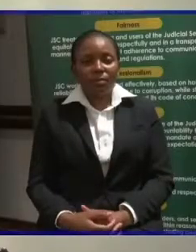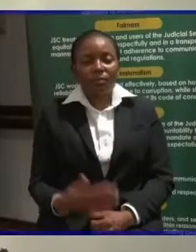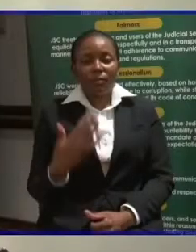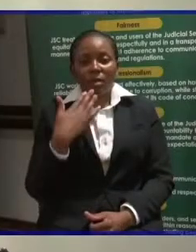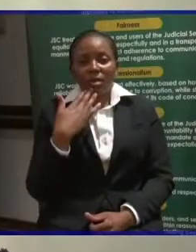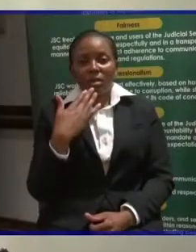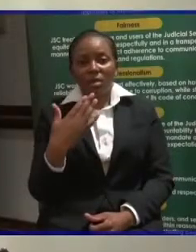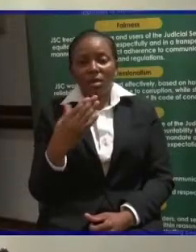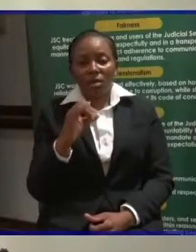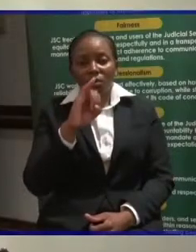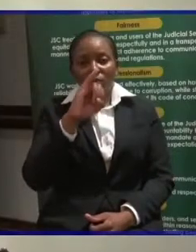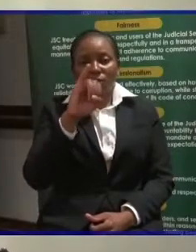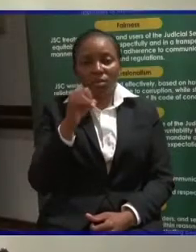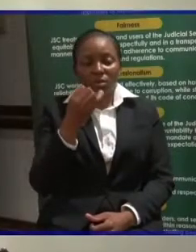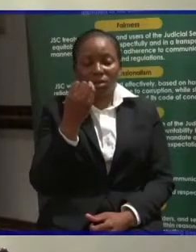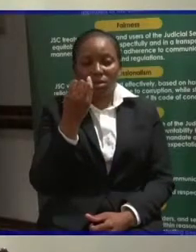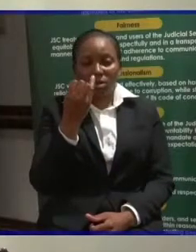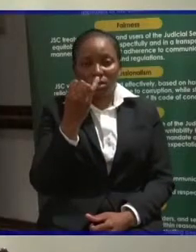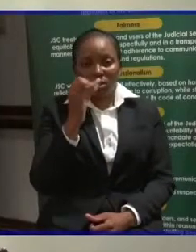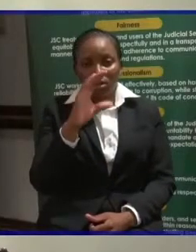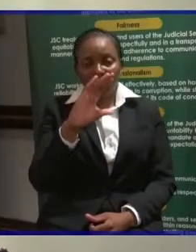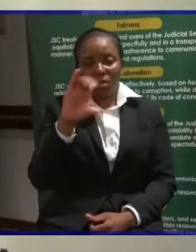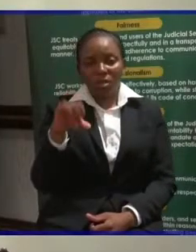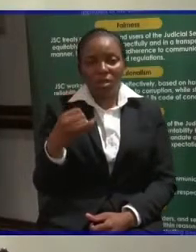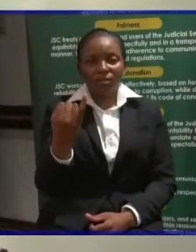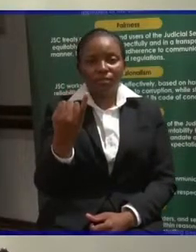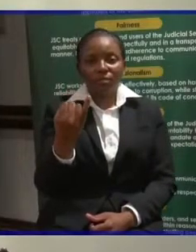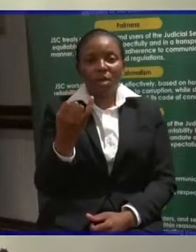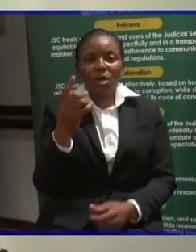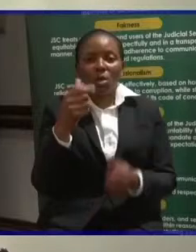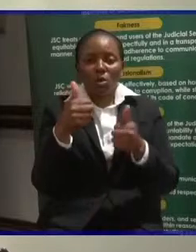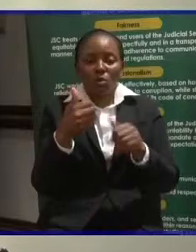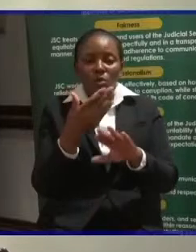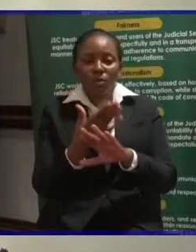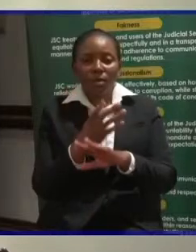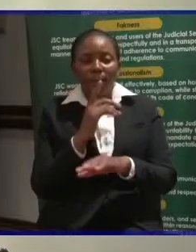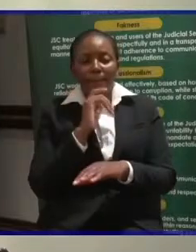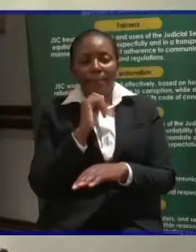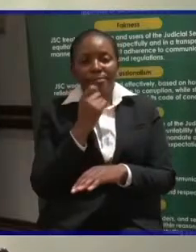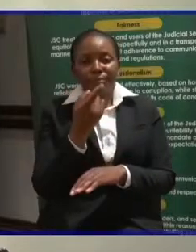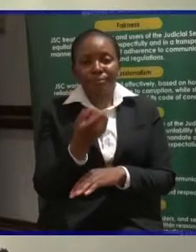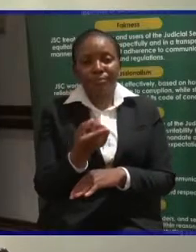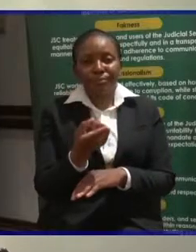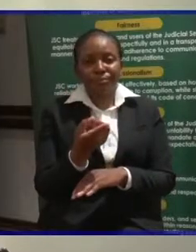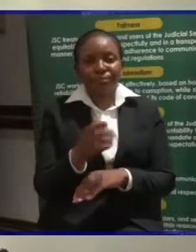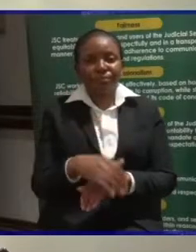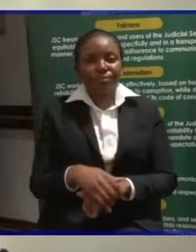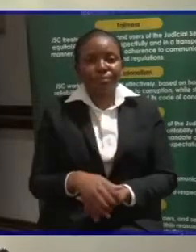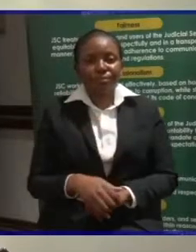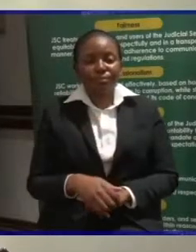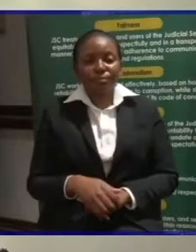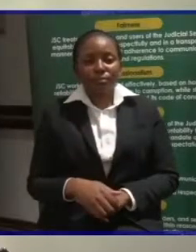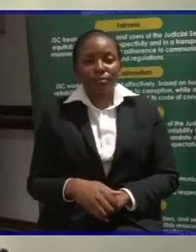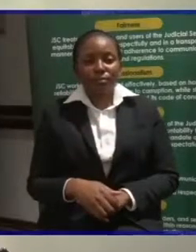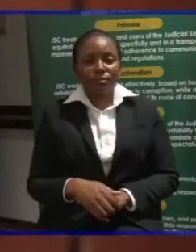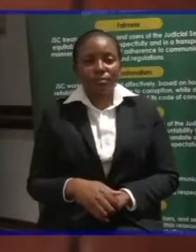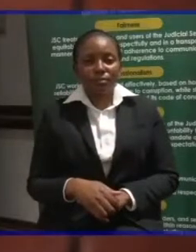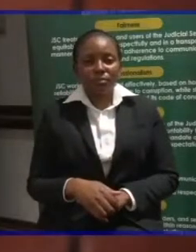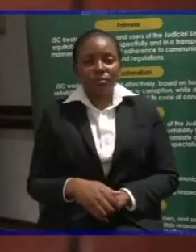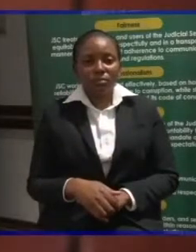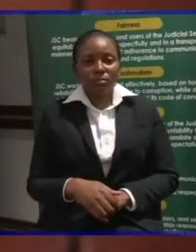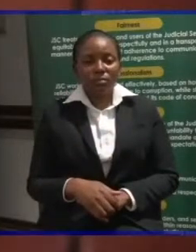Thank you, Honorable Chief Justice, and good morning, Mr. Mpeiwa. Morning, Commissioner.